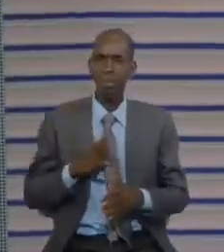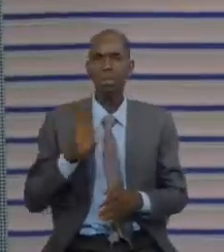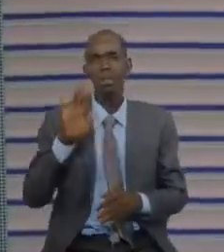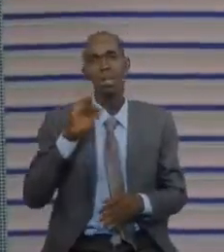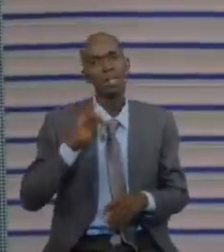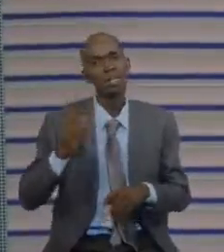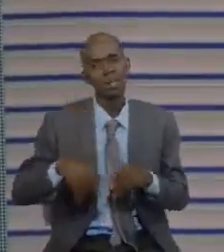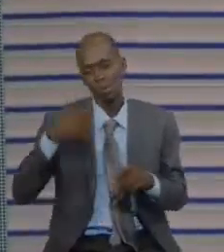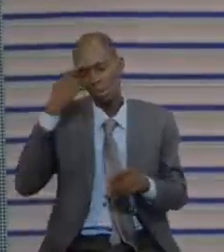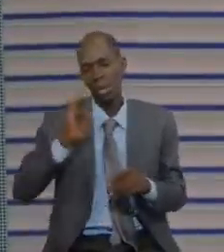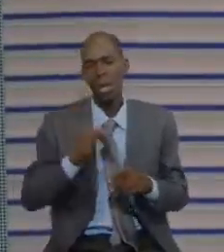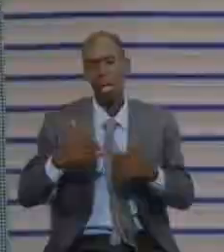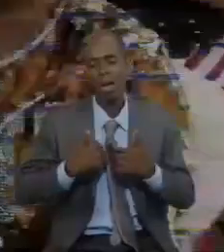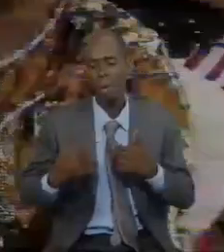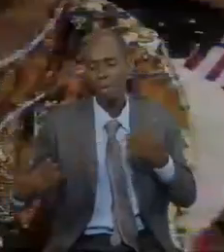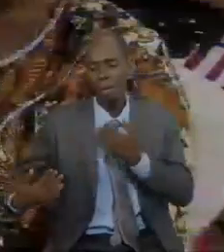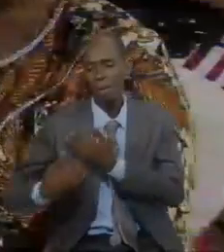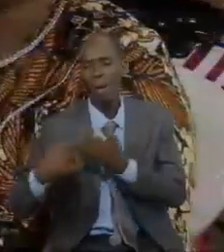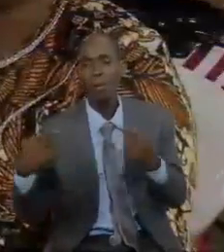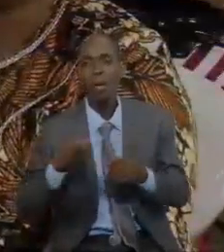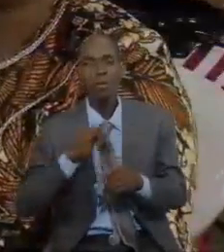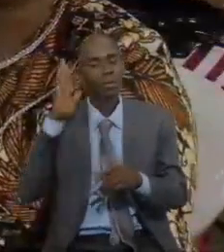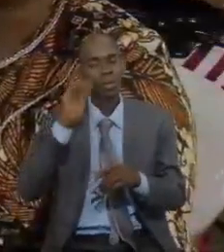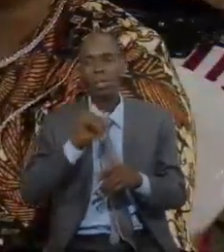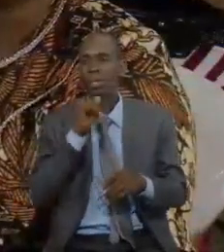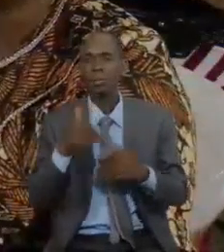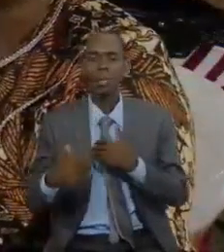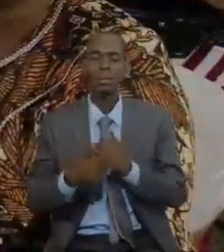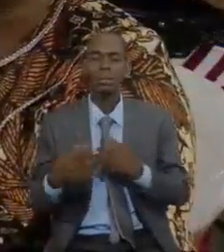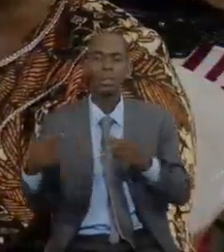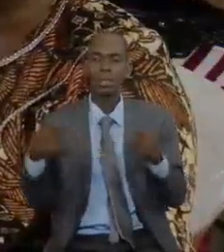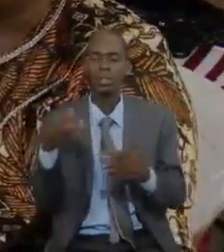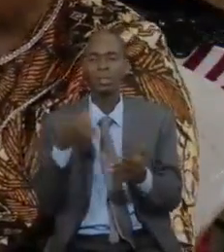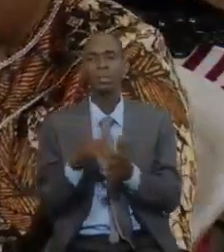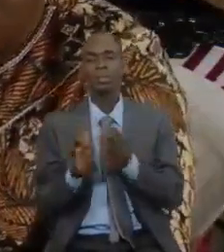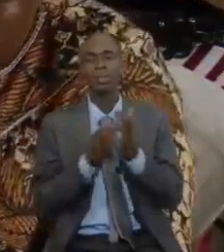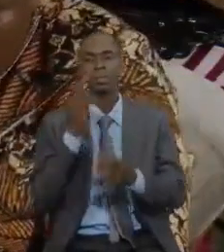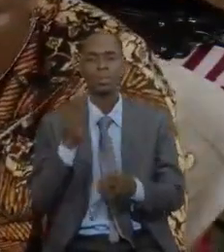pain. I will not carry back pain again.